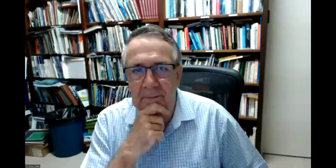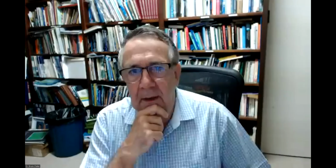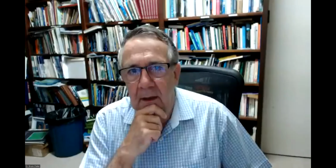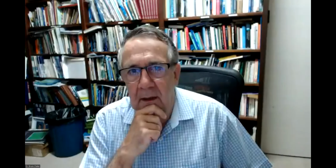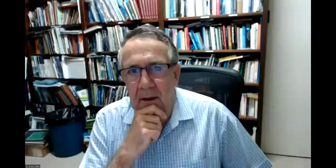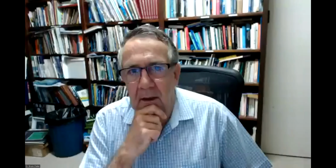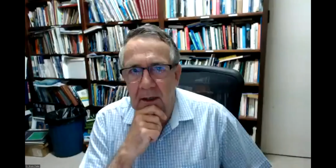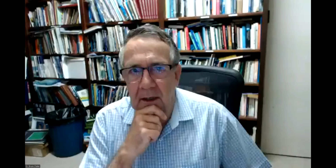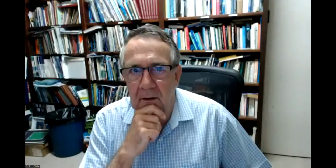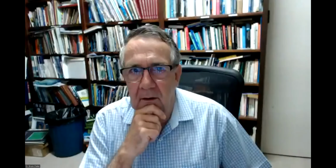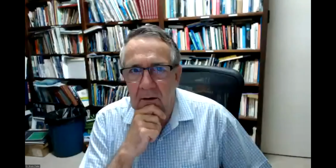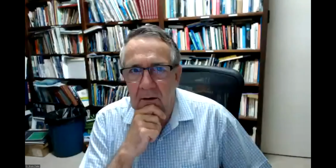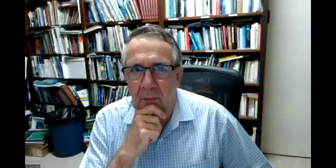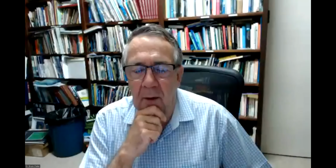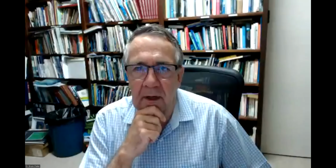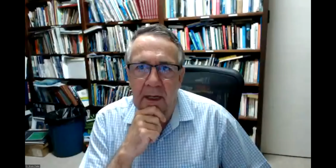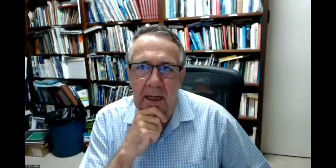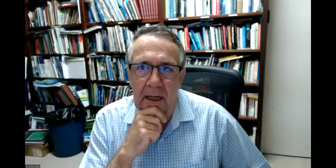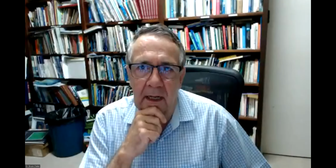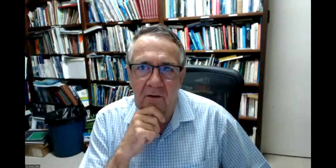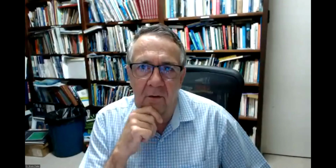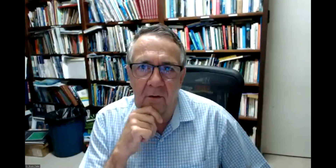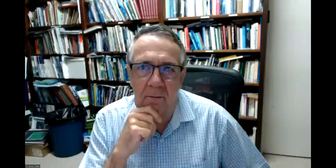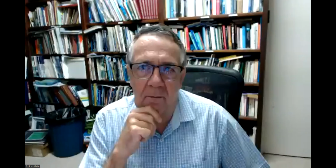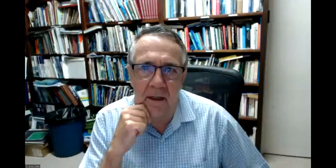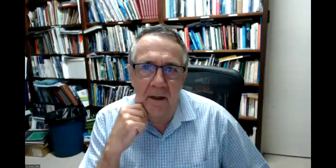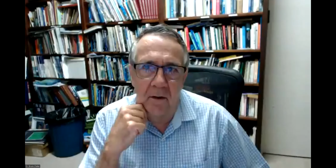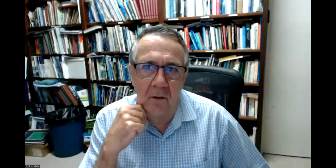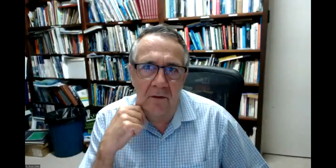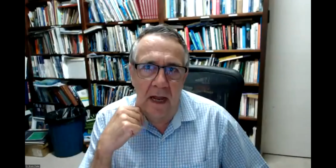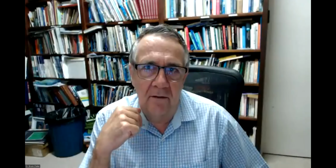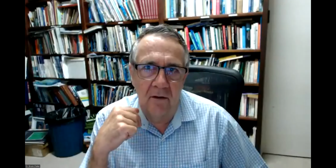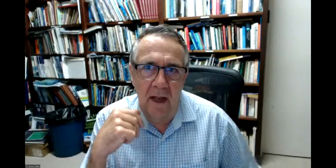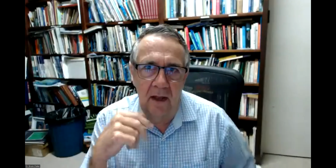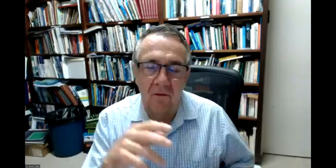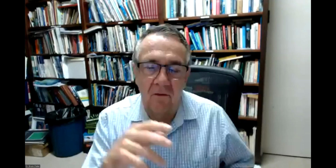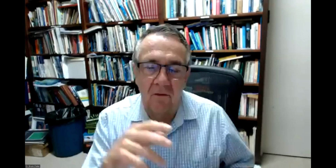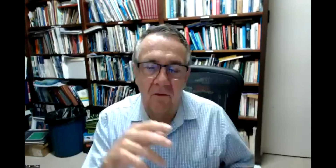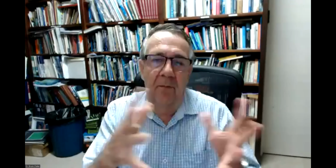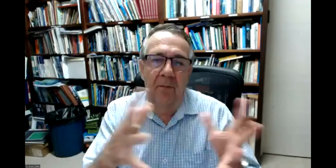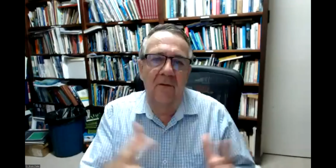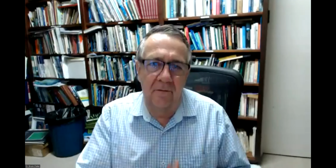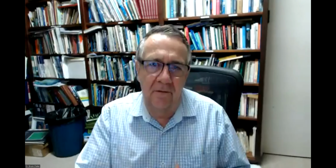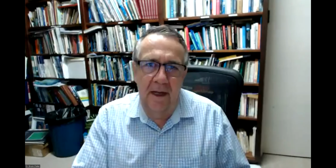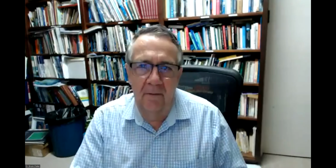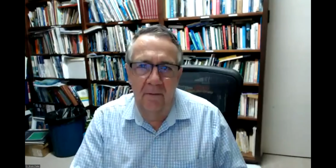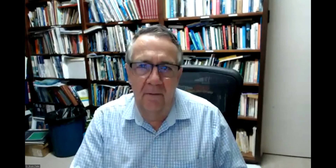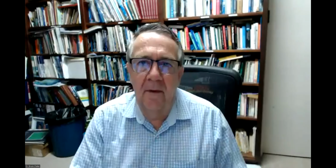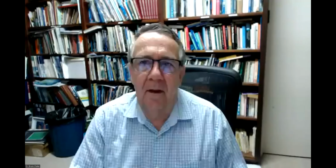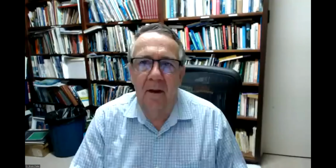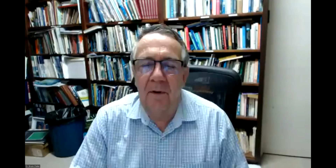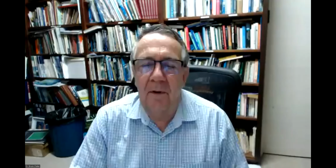individually. I think primary care has to be looked at as comprehensive